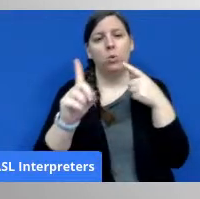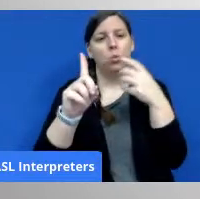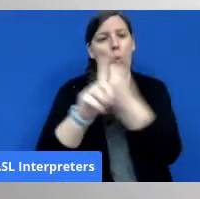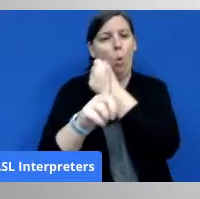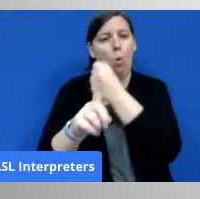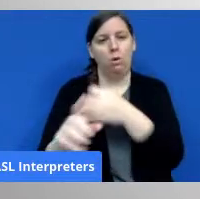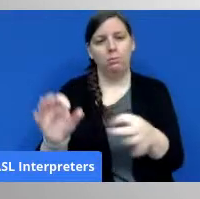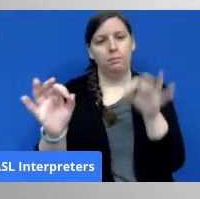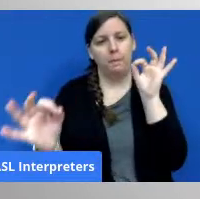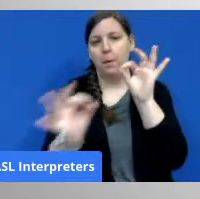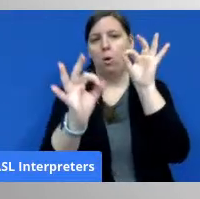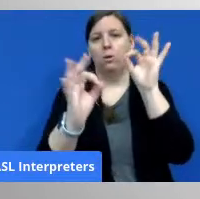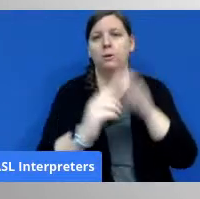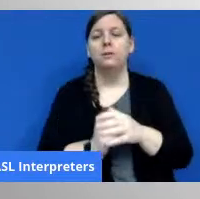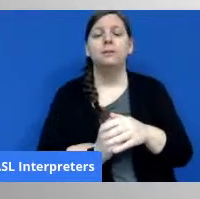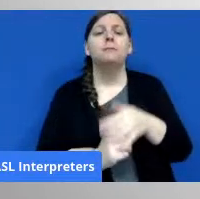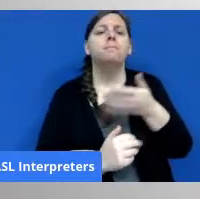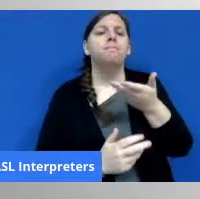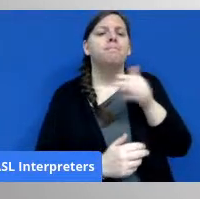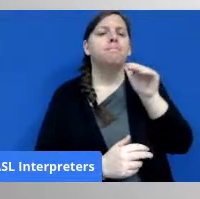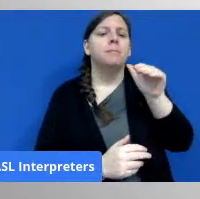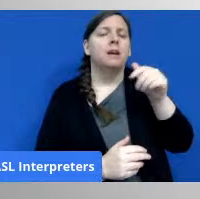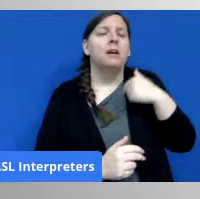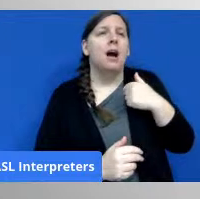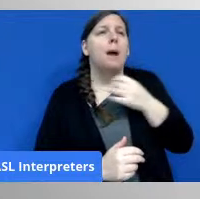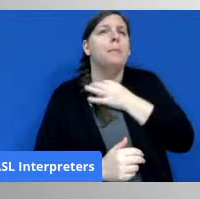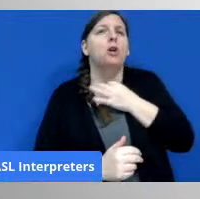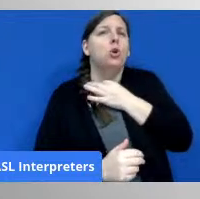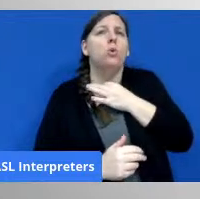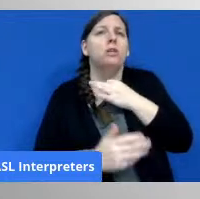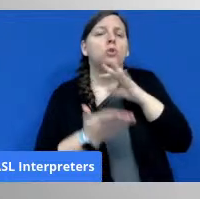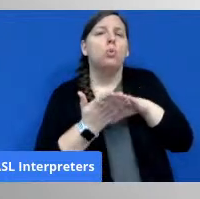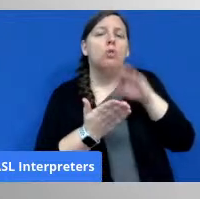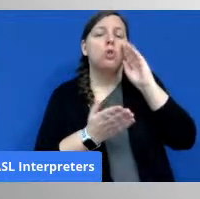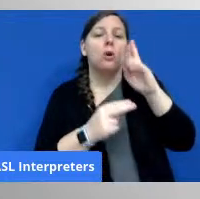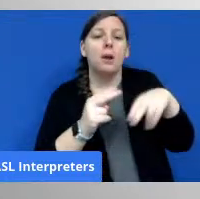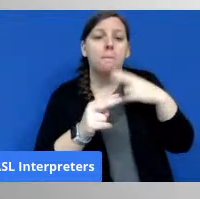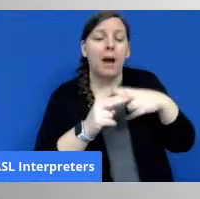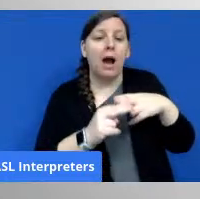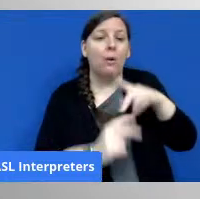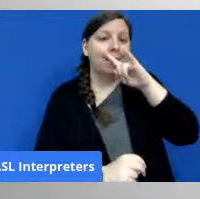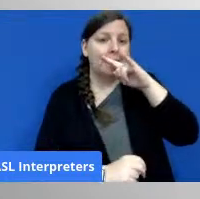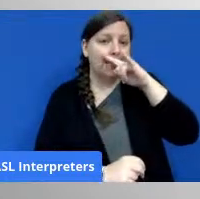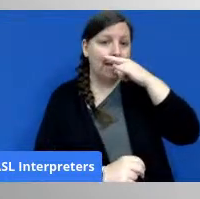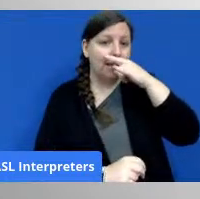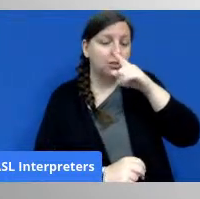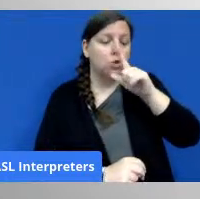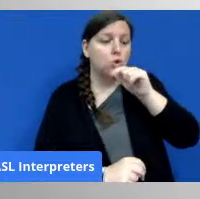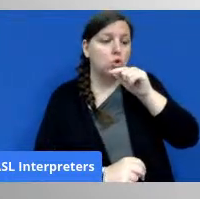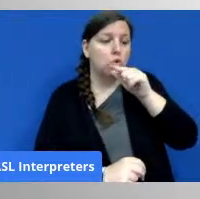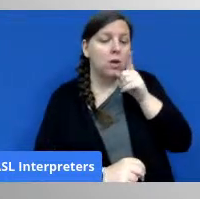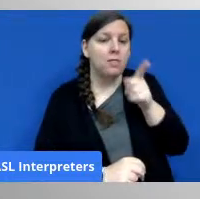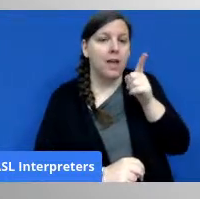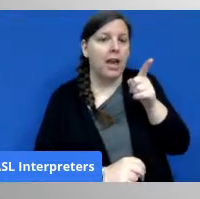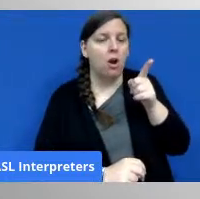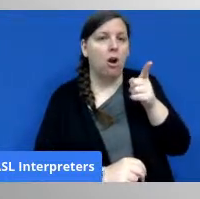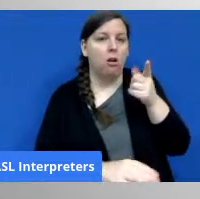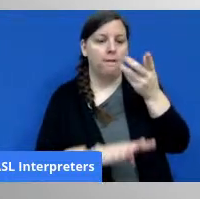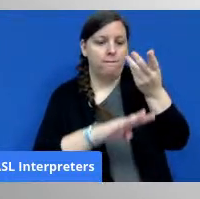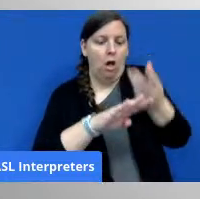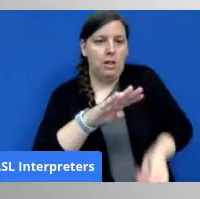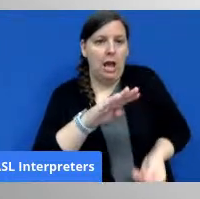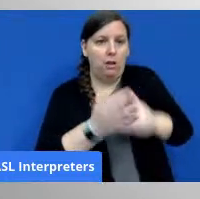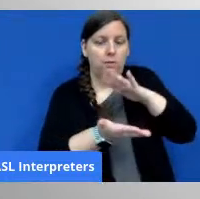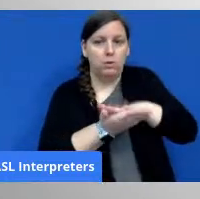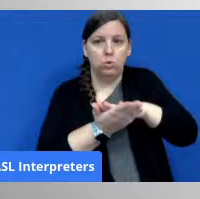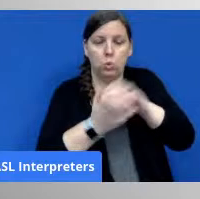I guess I'd be curious to learn about kids who are kind of fallen out of the school system for one reason or another. So kids